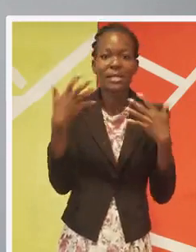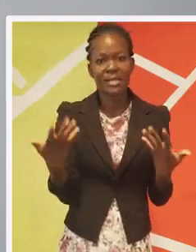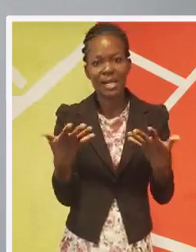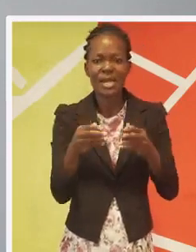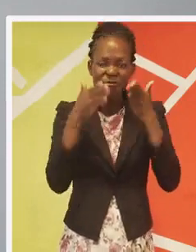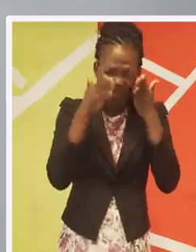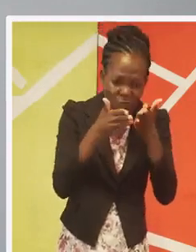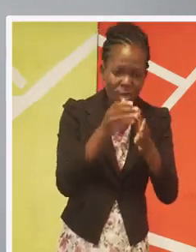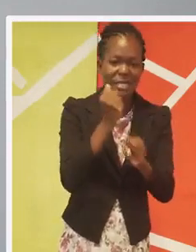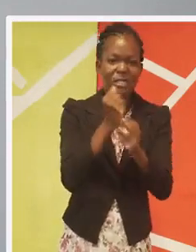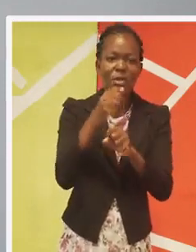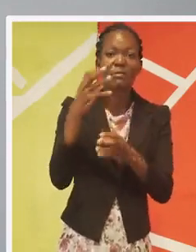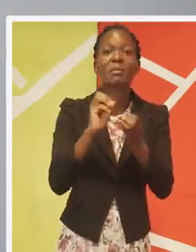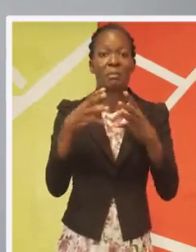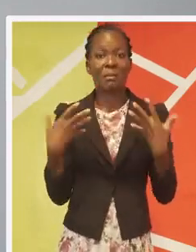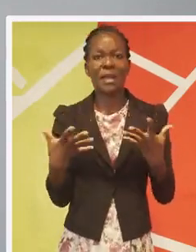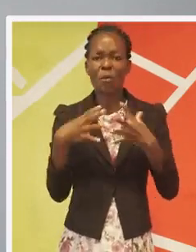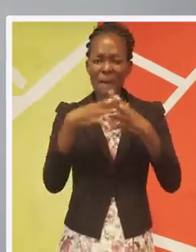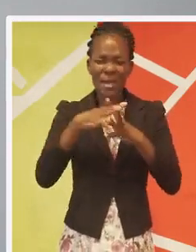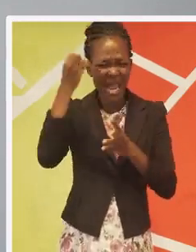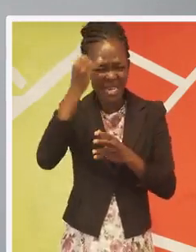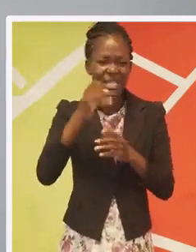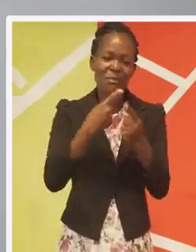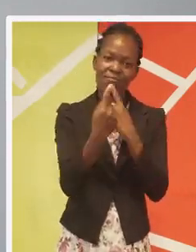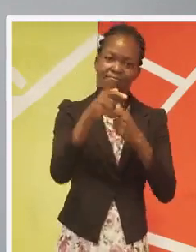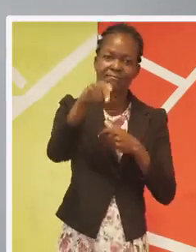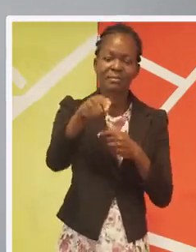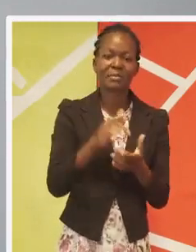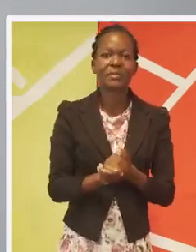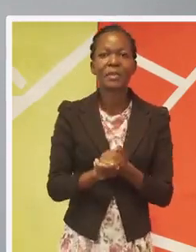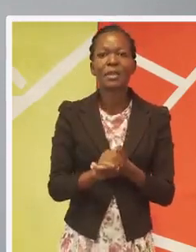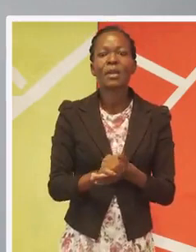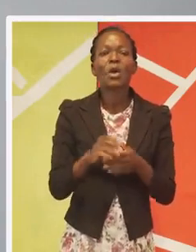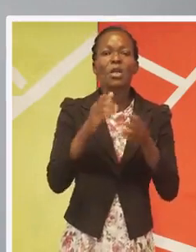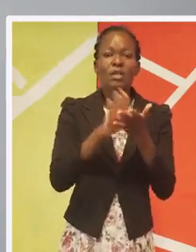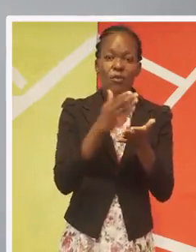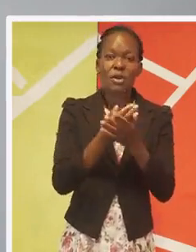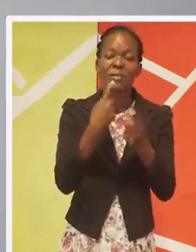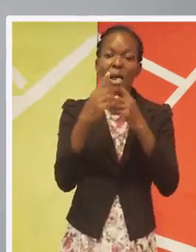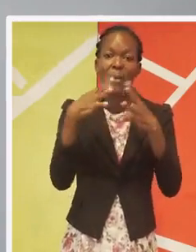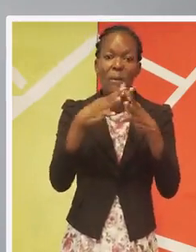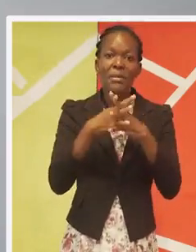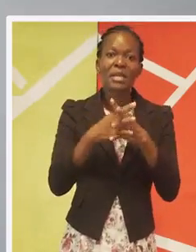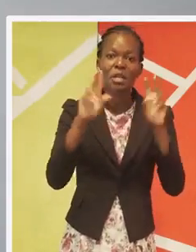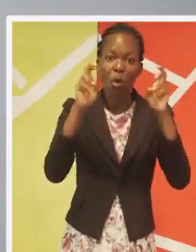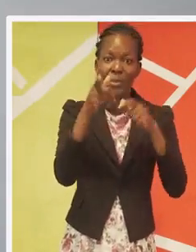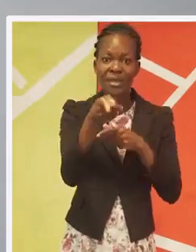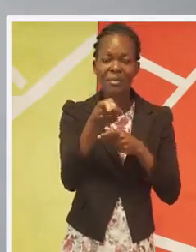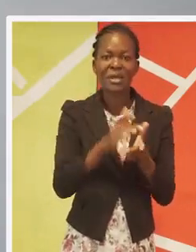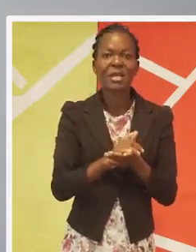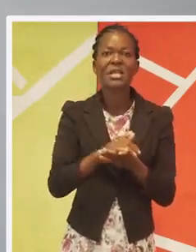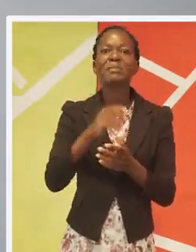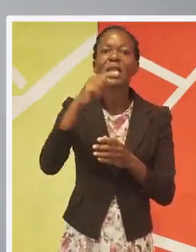idea behind neoliberalism. And it also argues that state intervention is a root cause of our